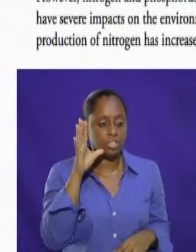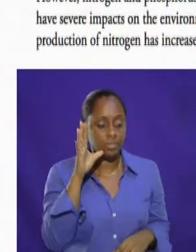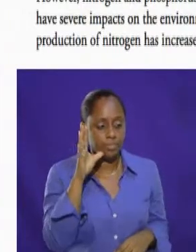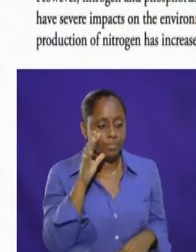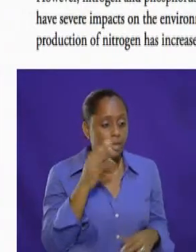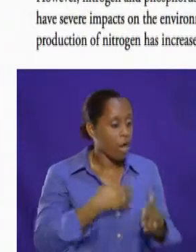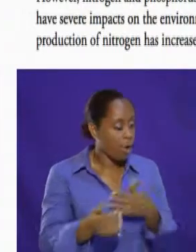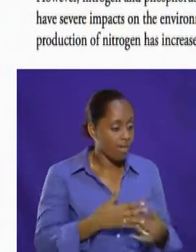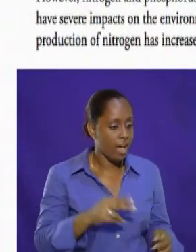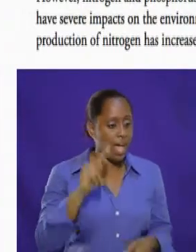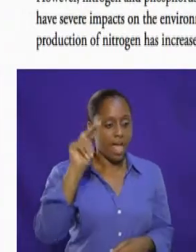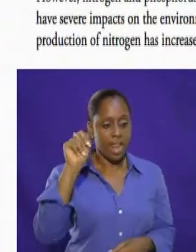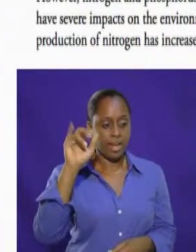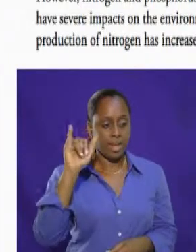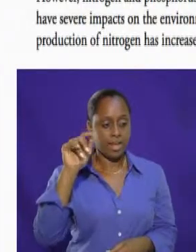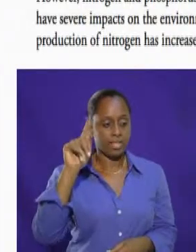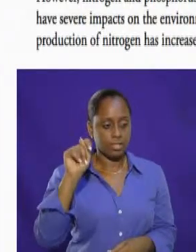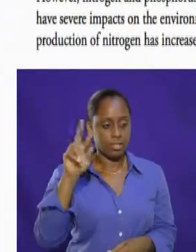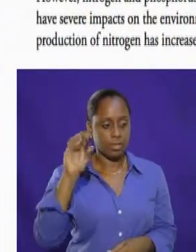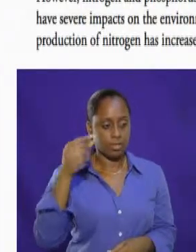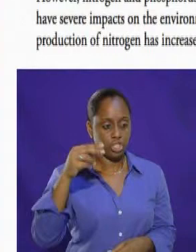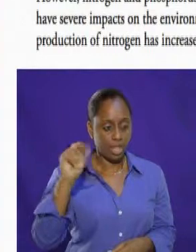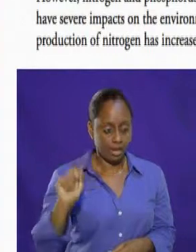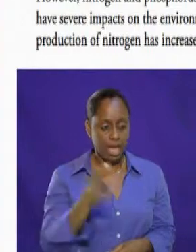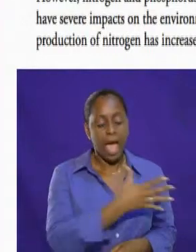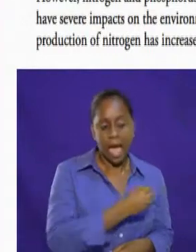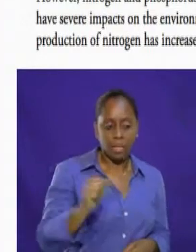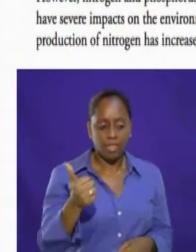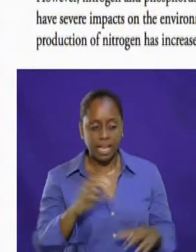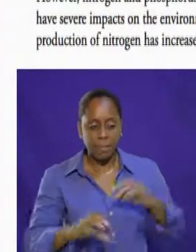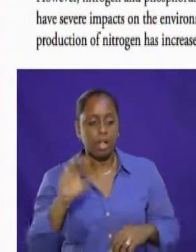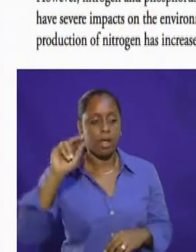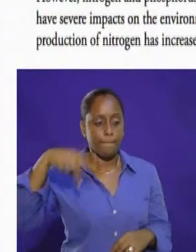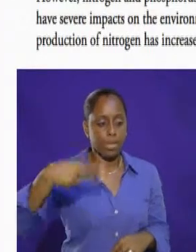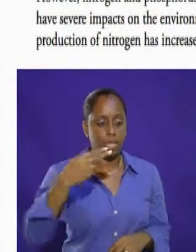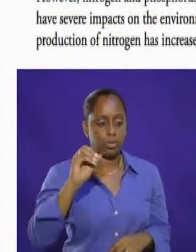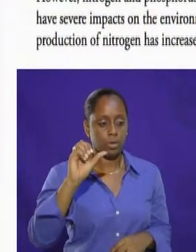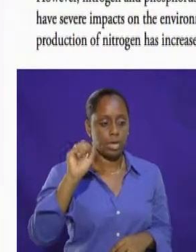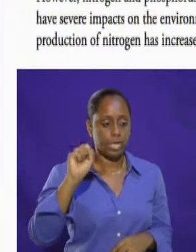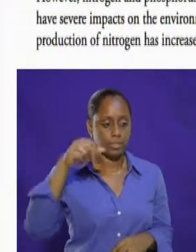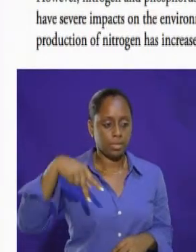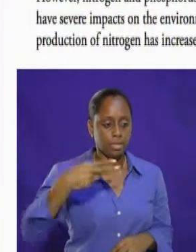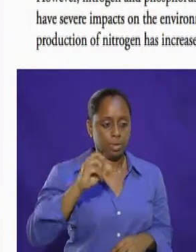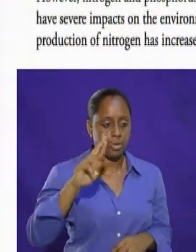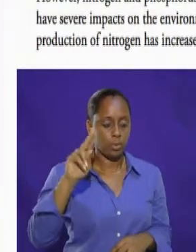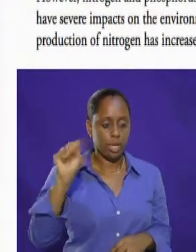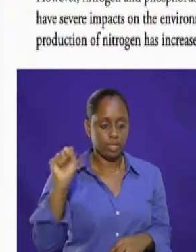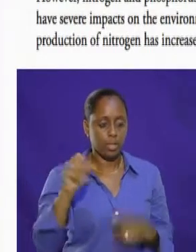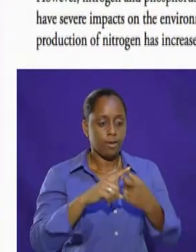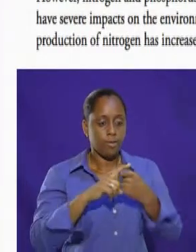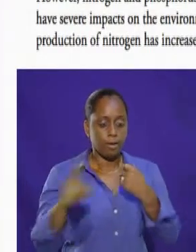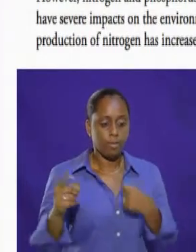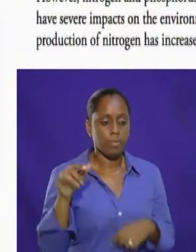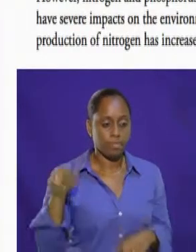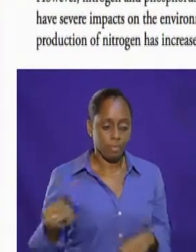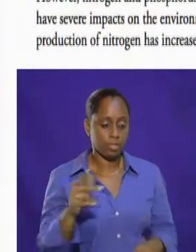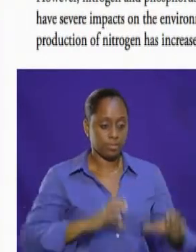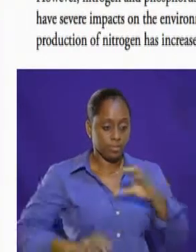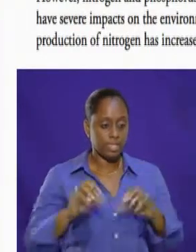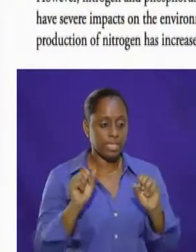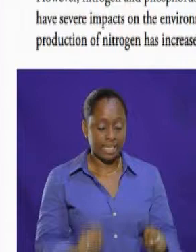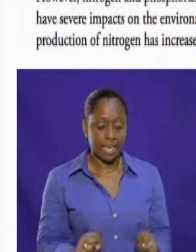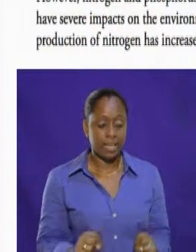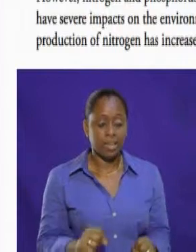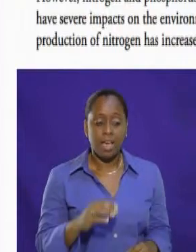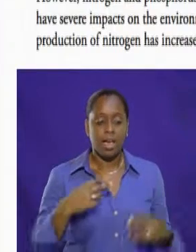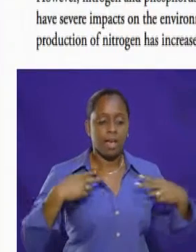of agriculture. However, nitrogen and phosphorus from those chemicals can have severe impacts on